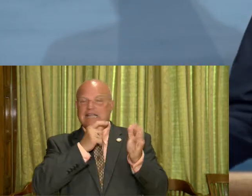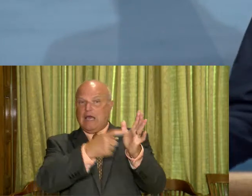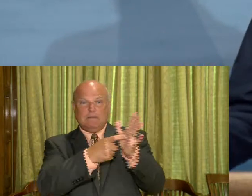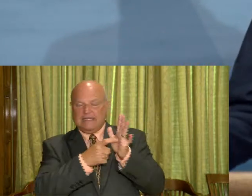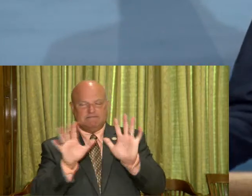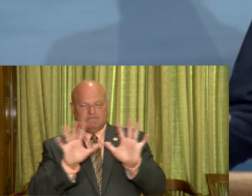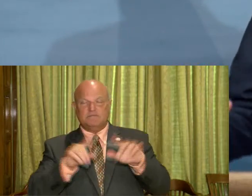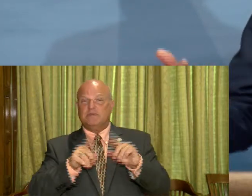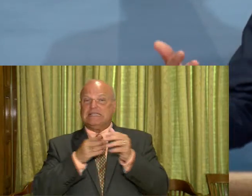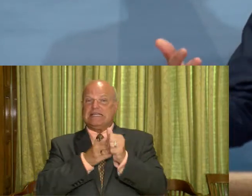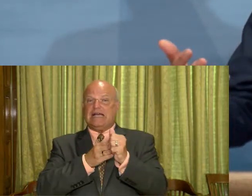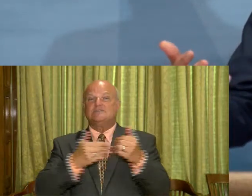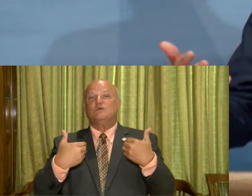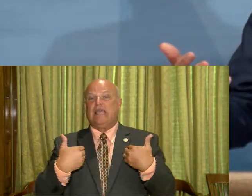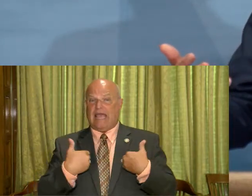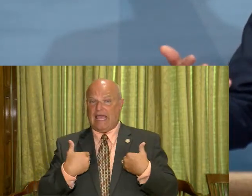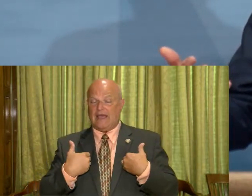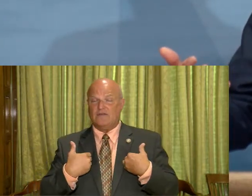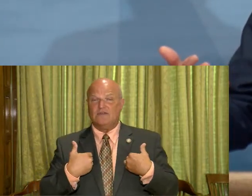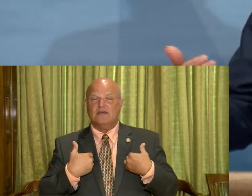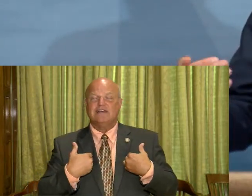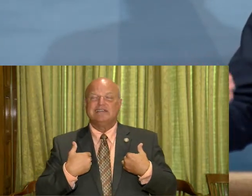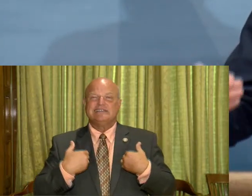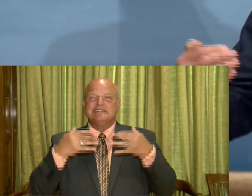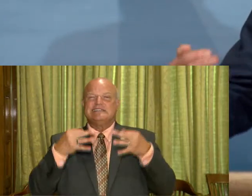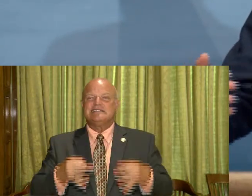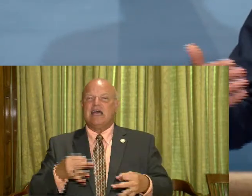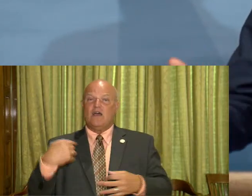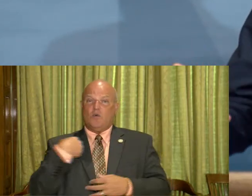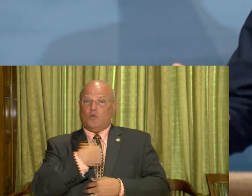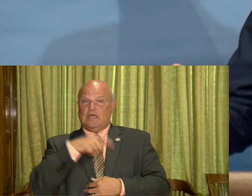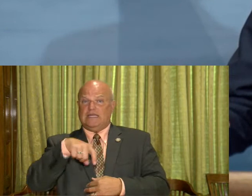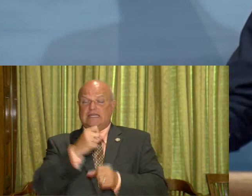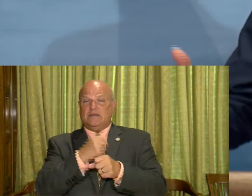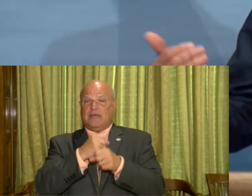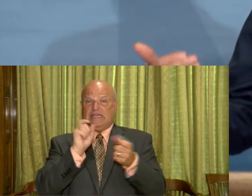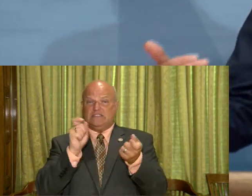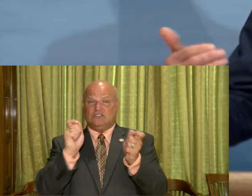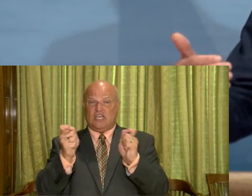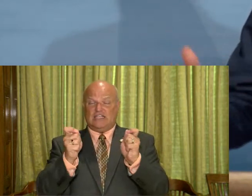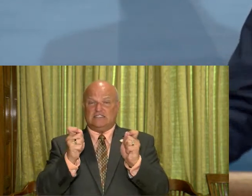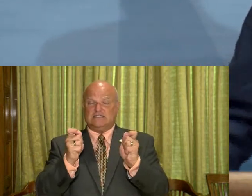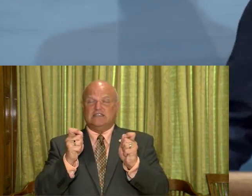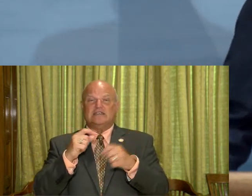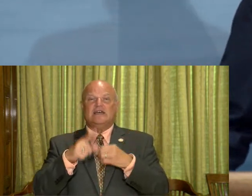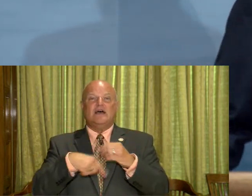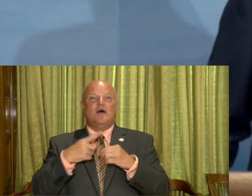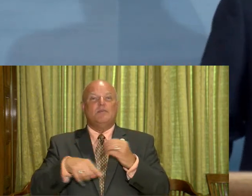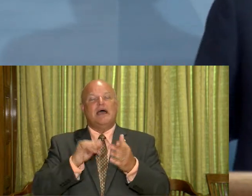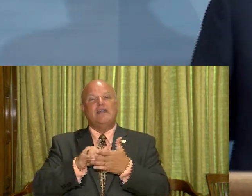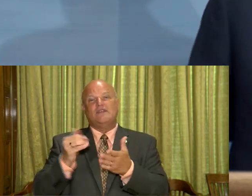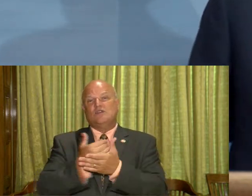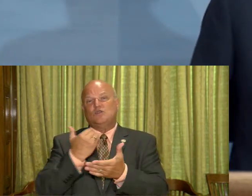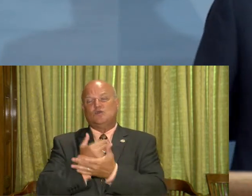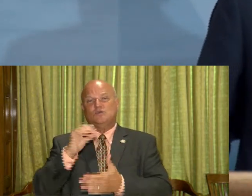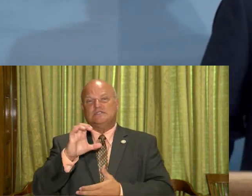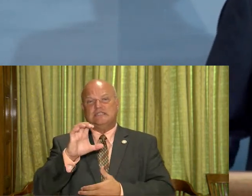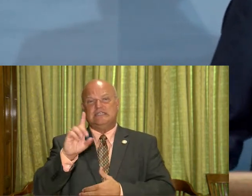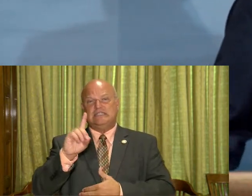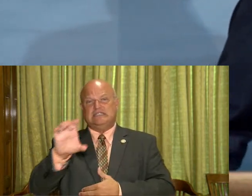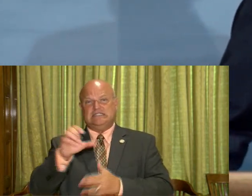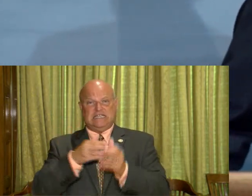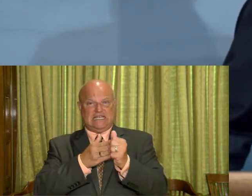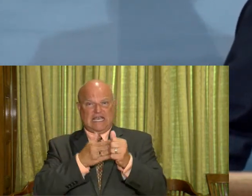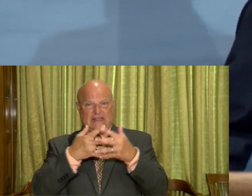but guidance that we have to see if we need to make any changes in light of the new CDC